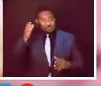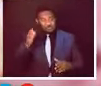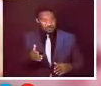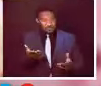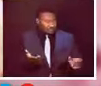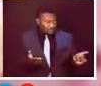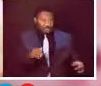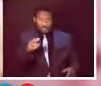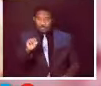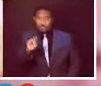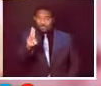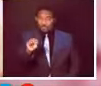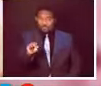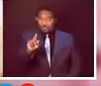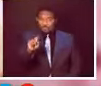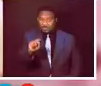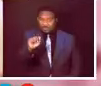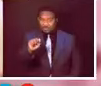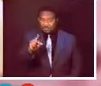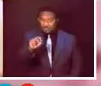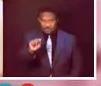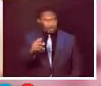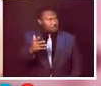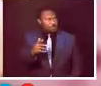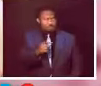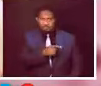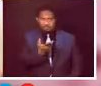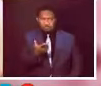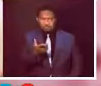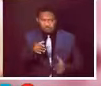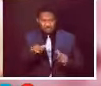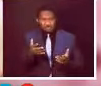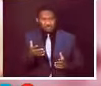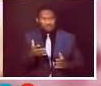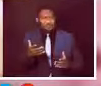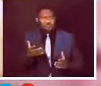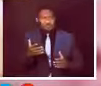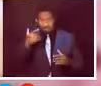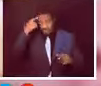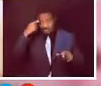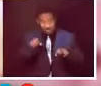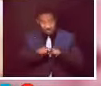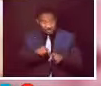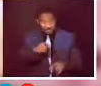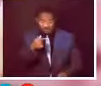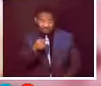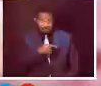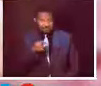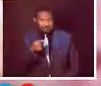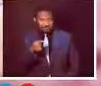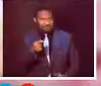left as a whip and was an ordinary member of the House, we as a House agreed that for a